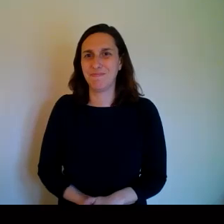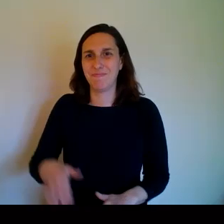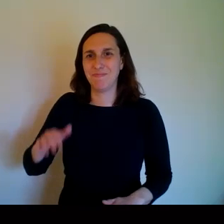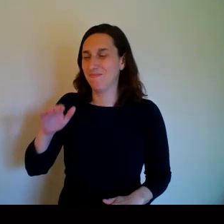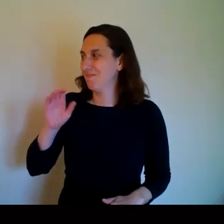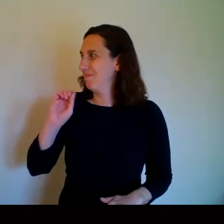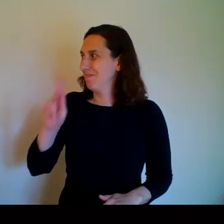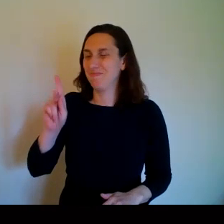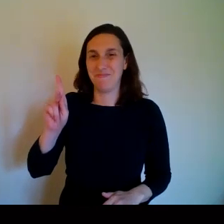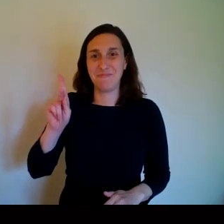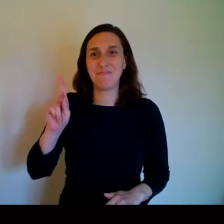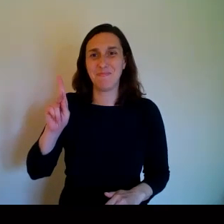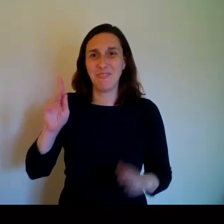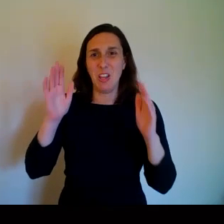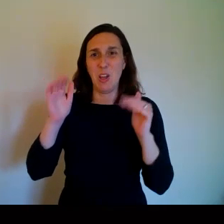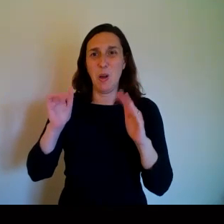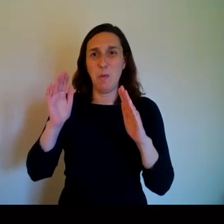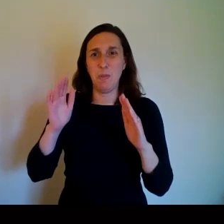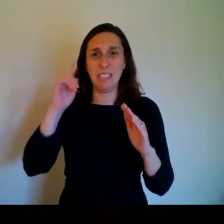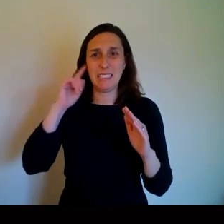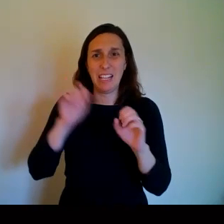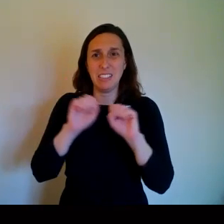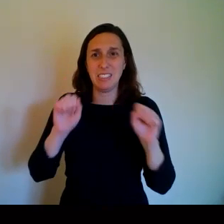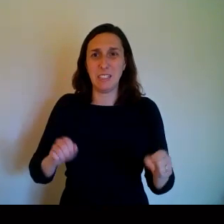All right. Hopefully we should be getting sound here